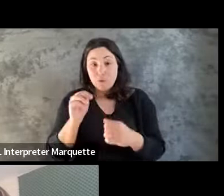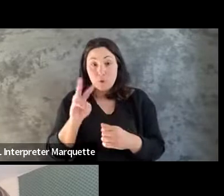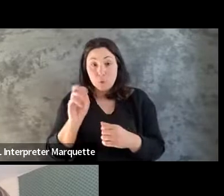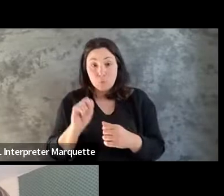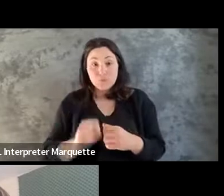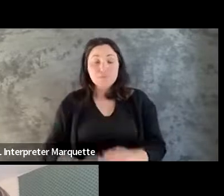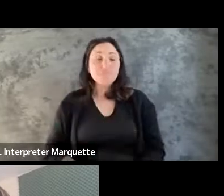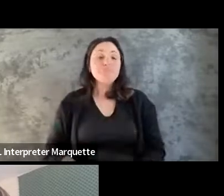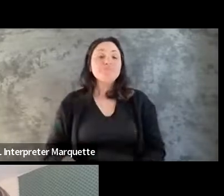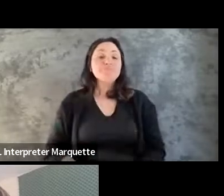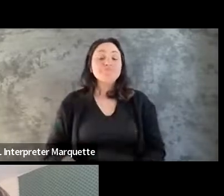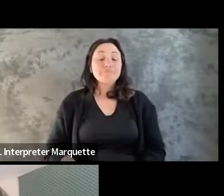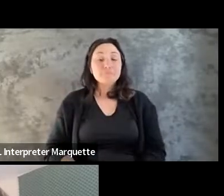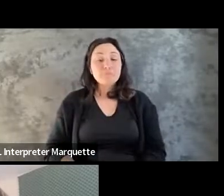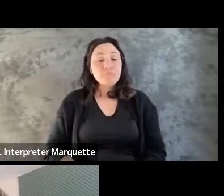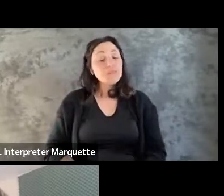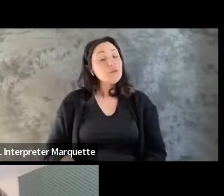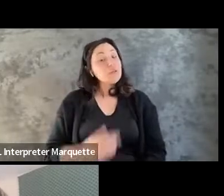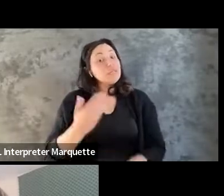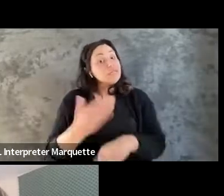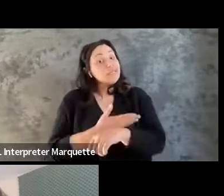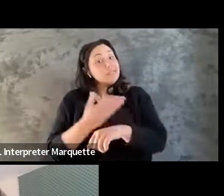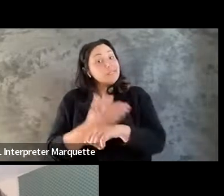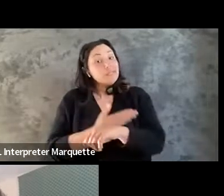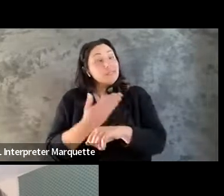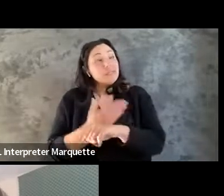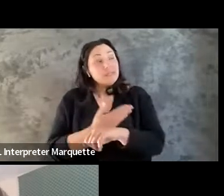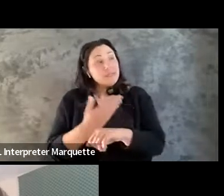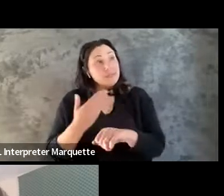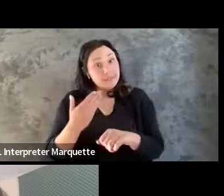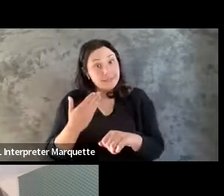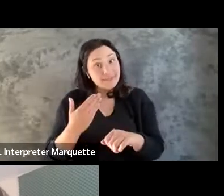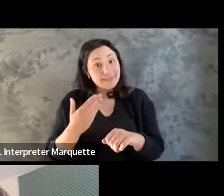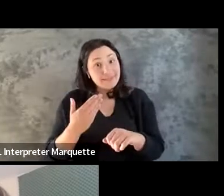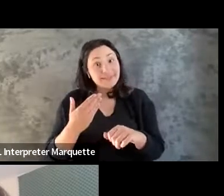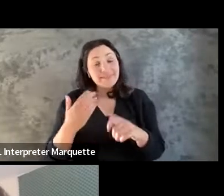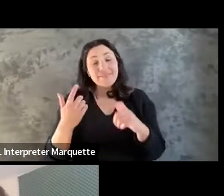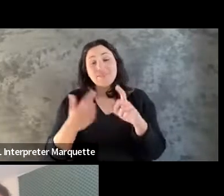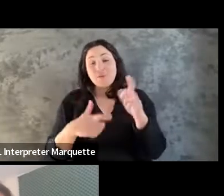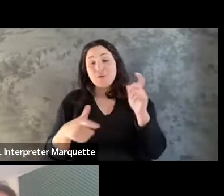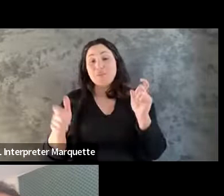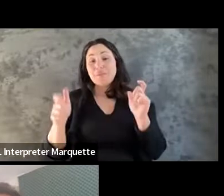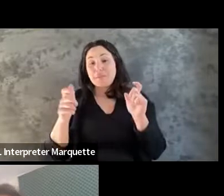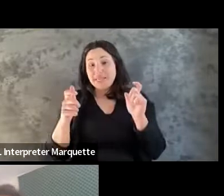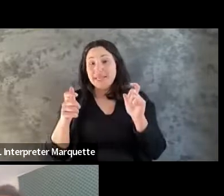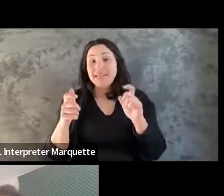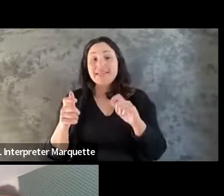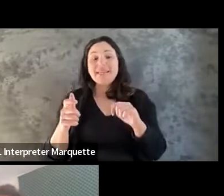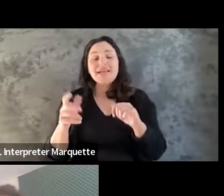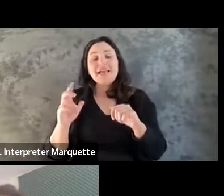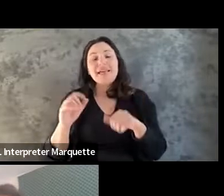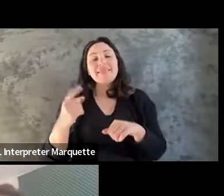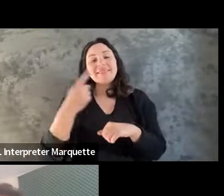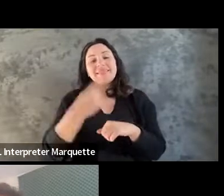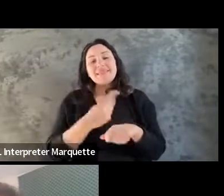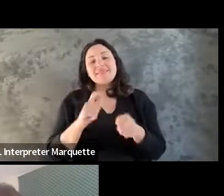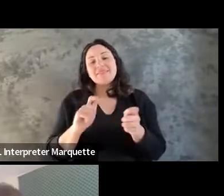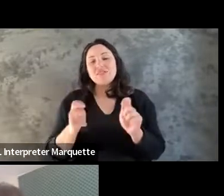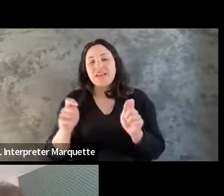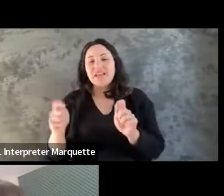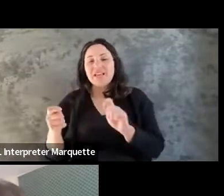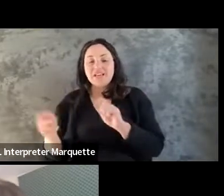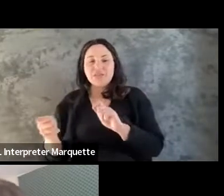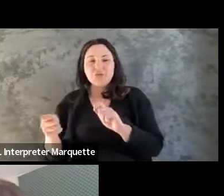been in site modernization mode with the district for a big upgrade on our campus, and the dates have changed, and we thought we were going to be